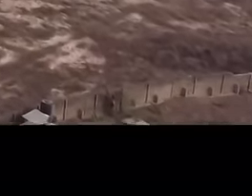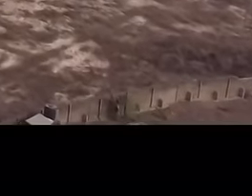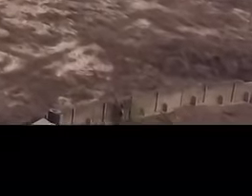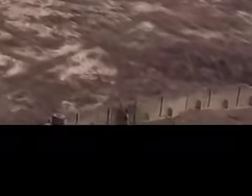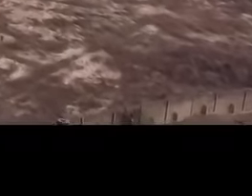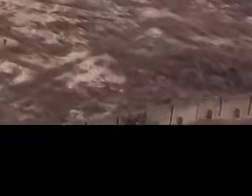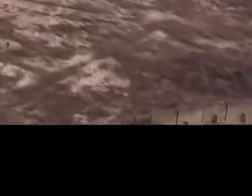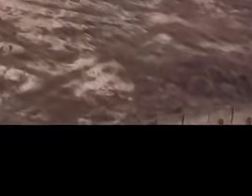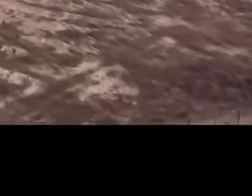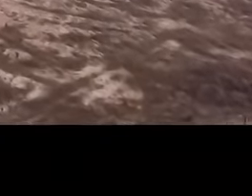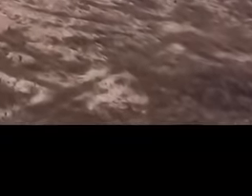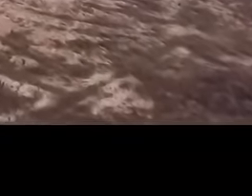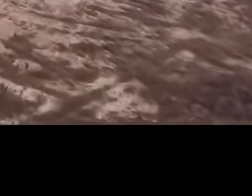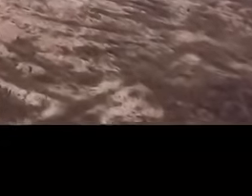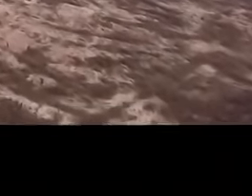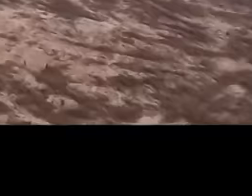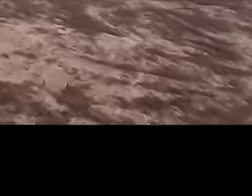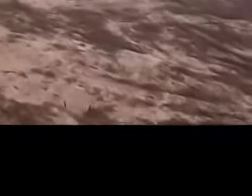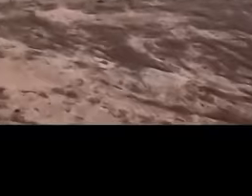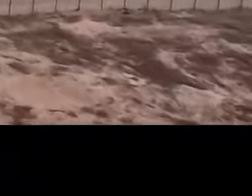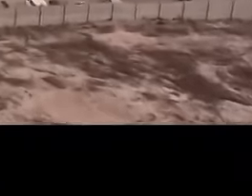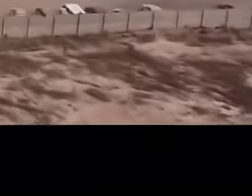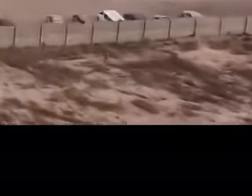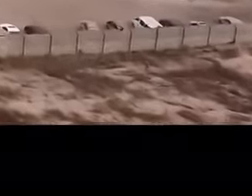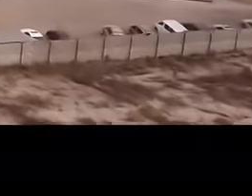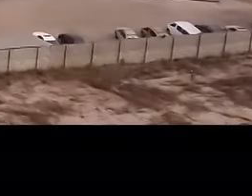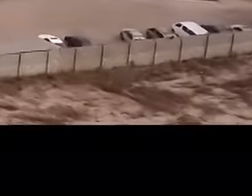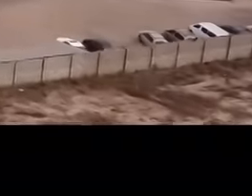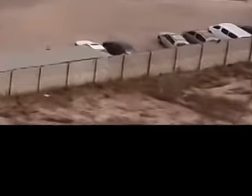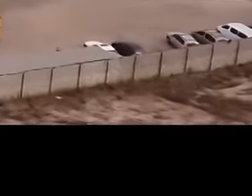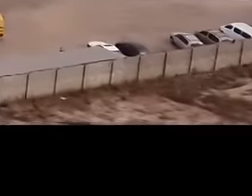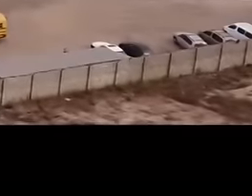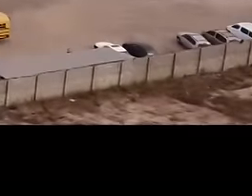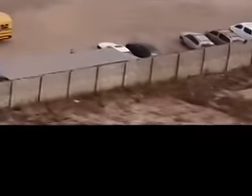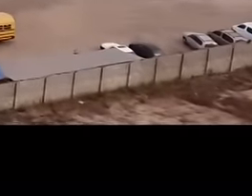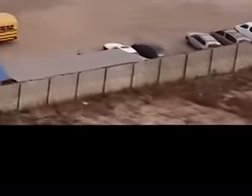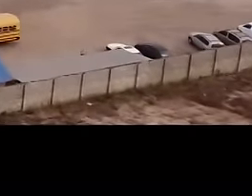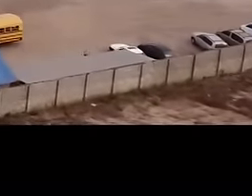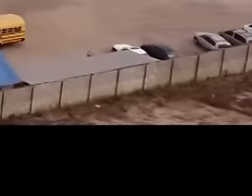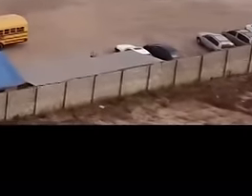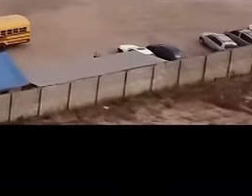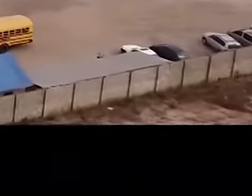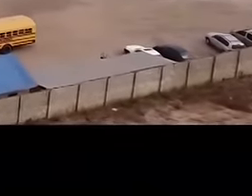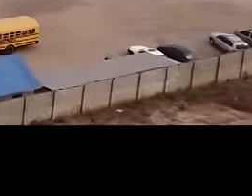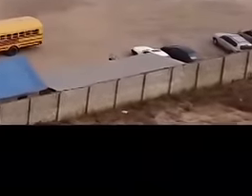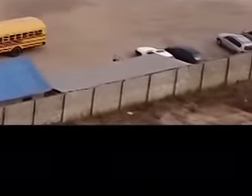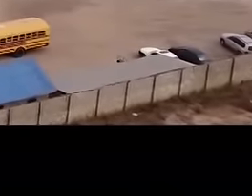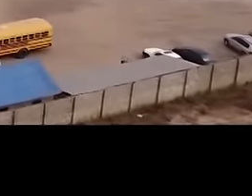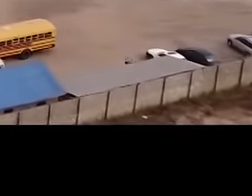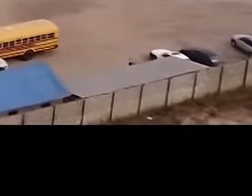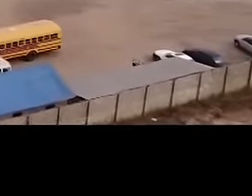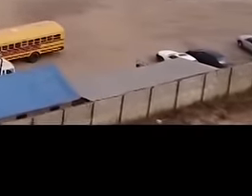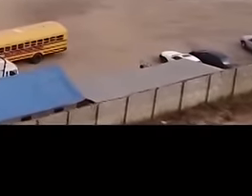Jerusalem kekere seed of Christ. Jerusalem kekere seed of Christ. Ibele mi